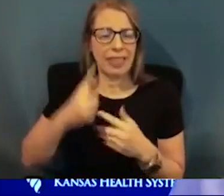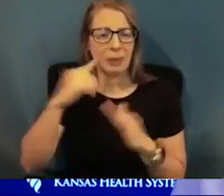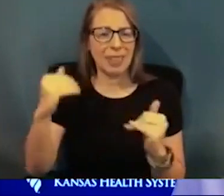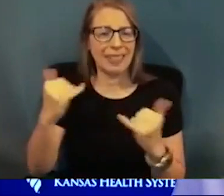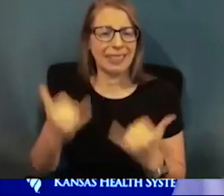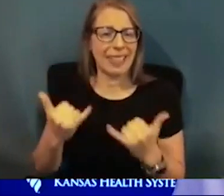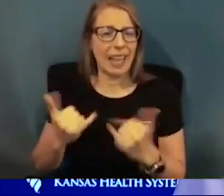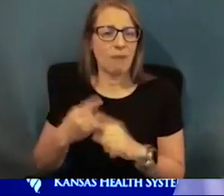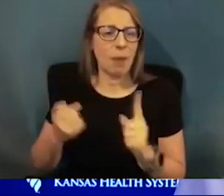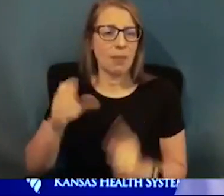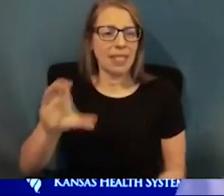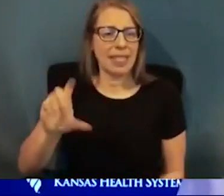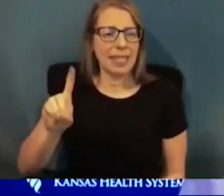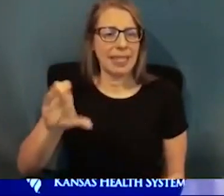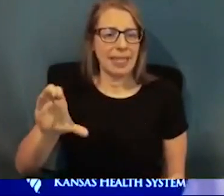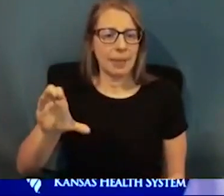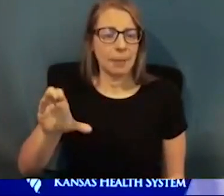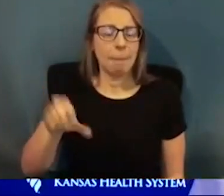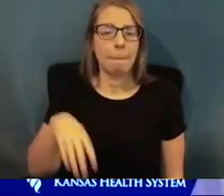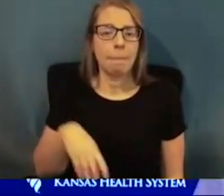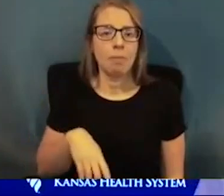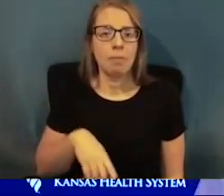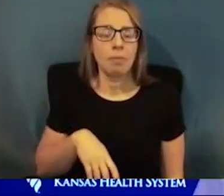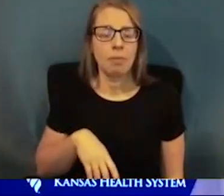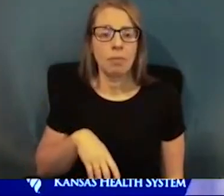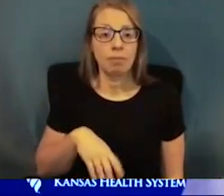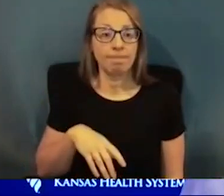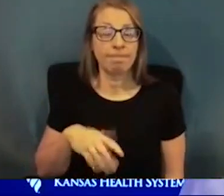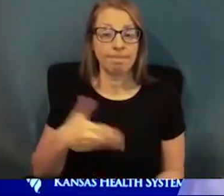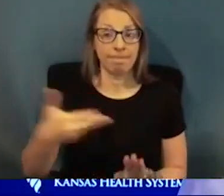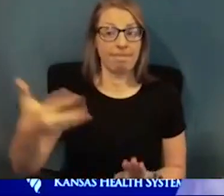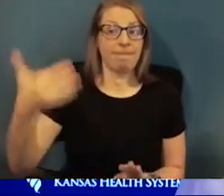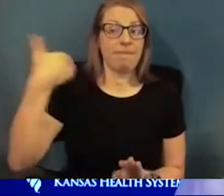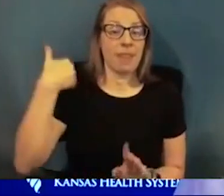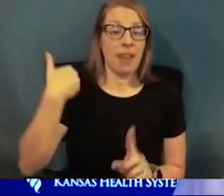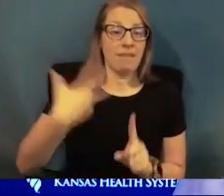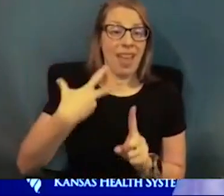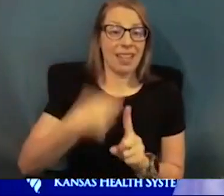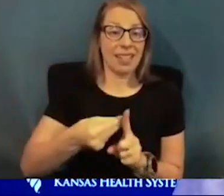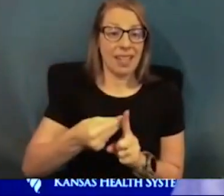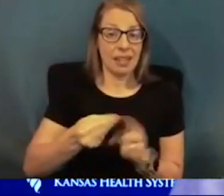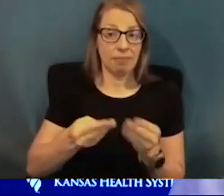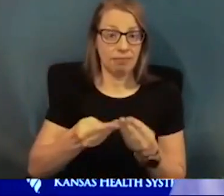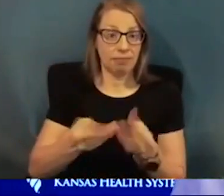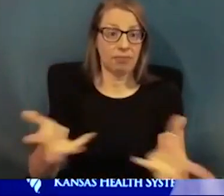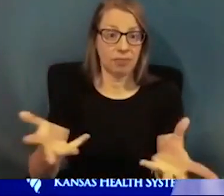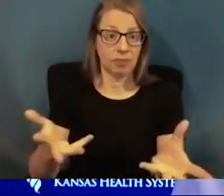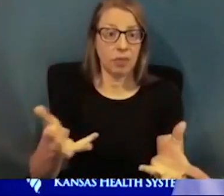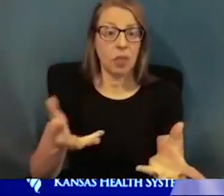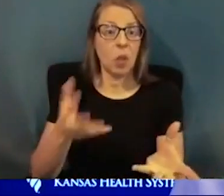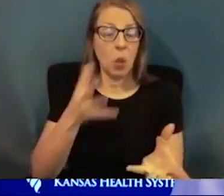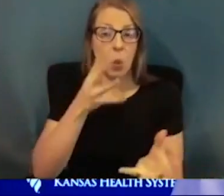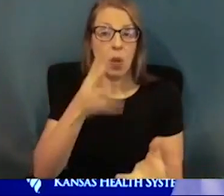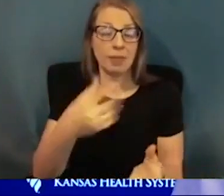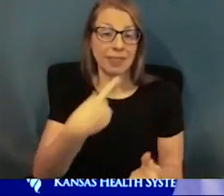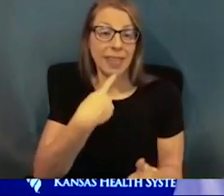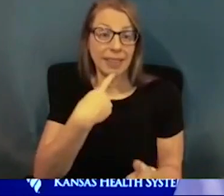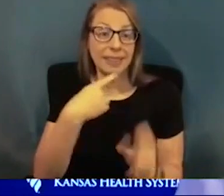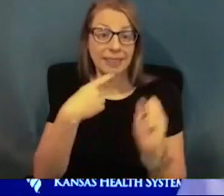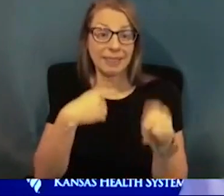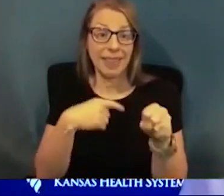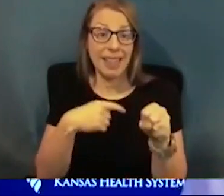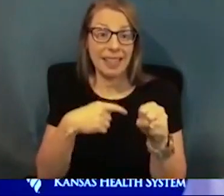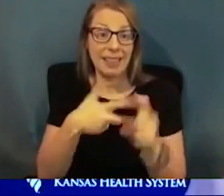says. But yes, initially when the vaccines were rolled out, prior to Delta, we would have said the vaccines more than